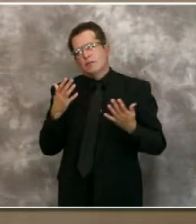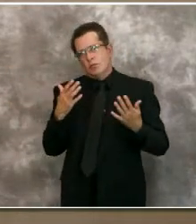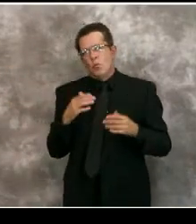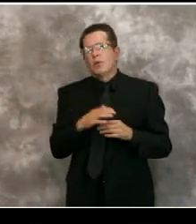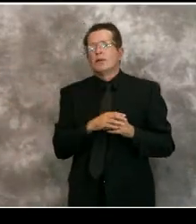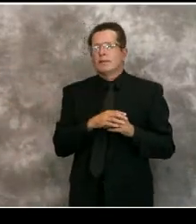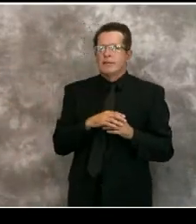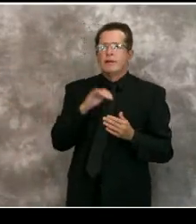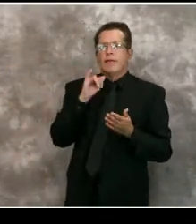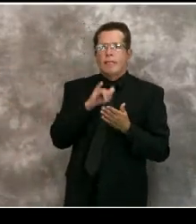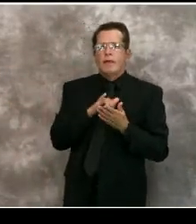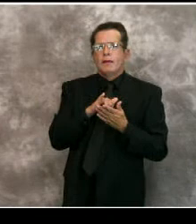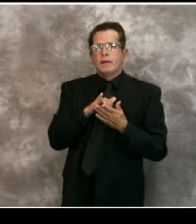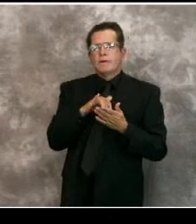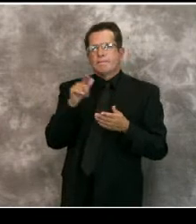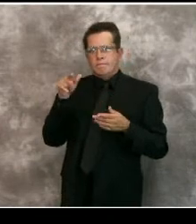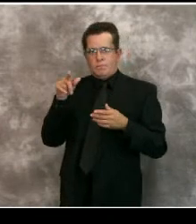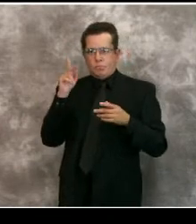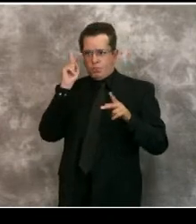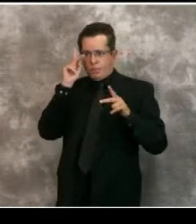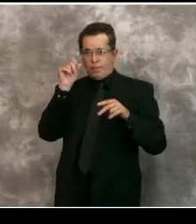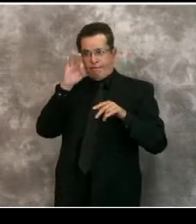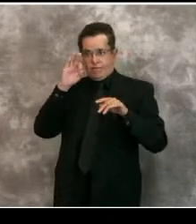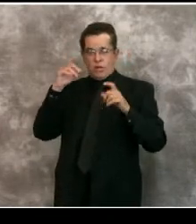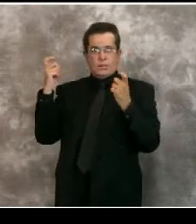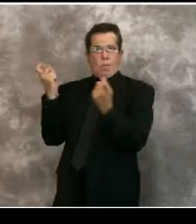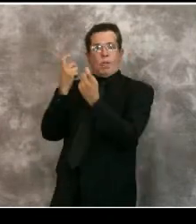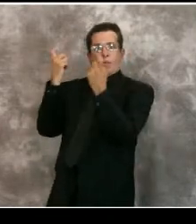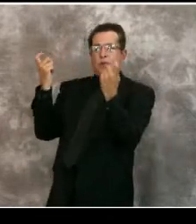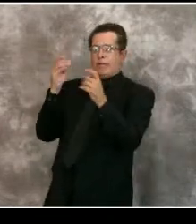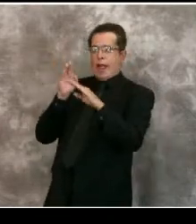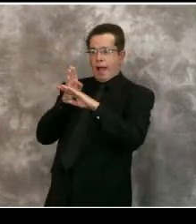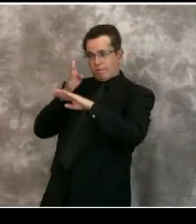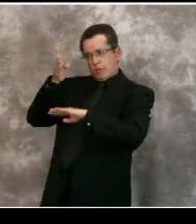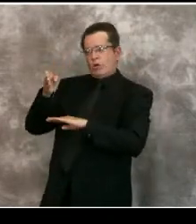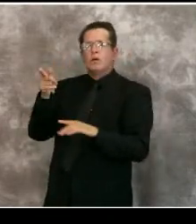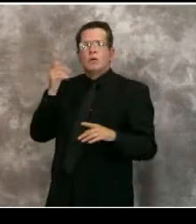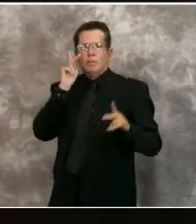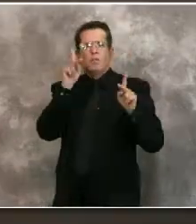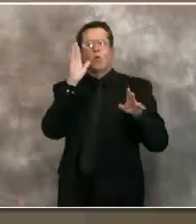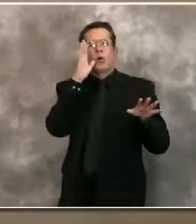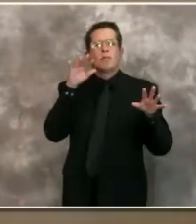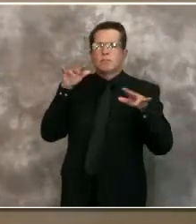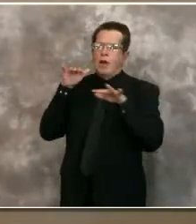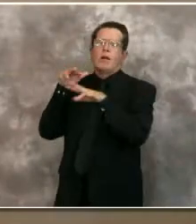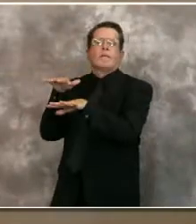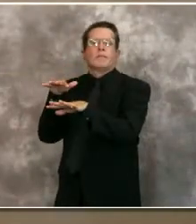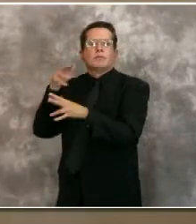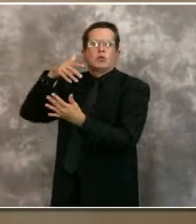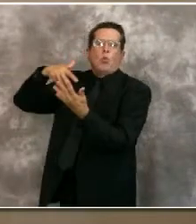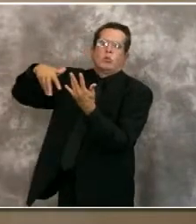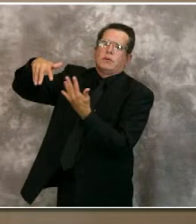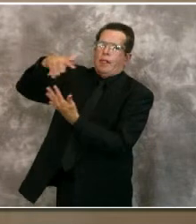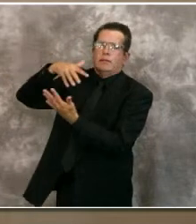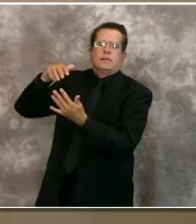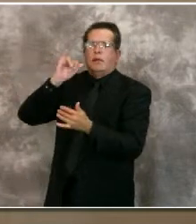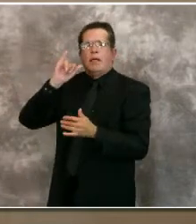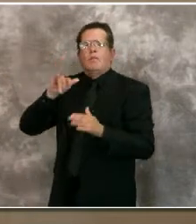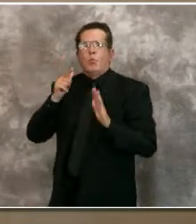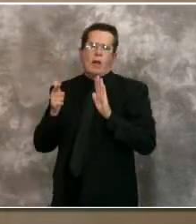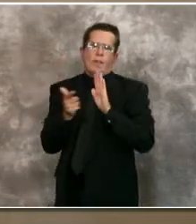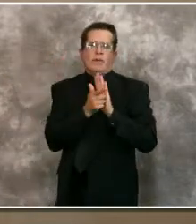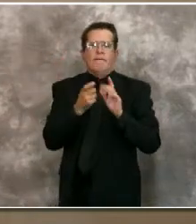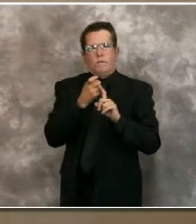opportunity for people to gather and socialize. And that is prohibited by the